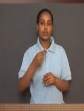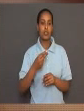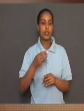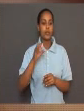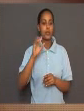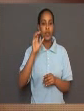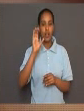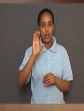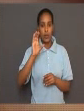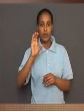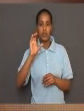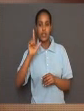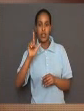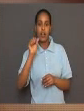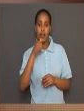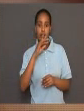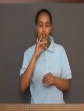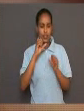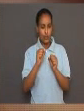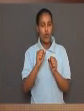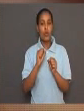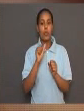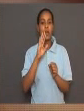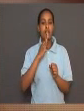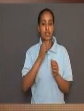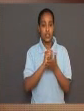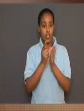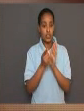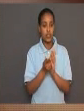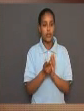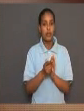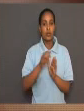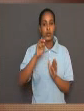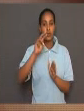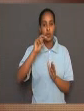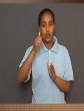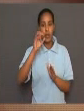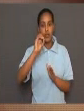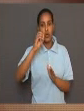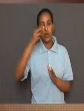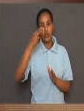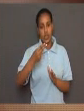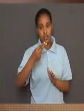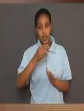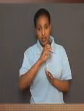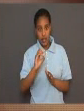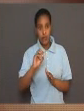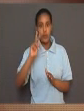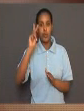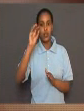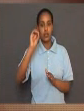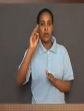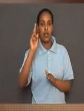Carboxylic acids react with strong bases such as sodium hydroxide or